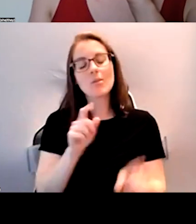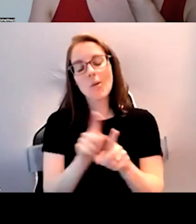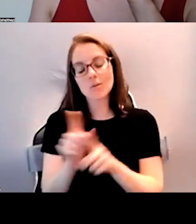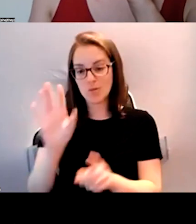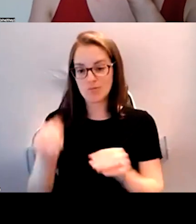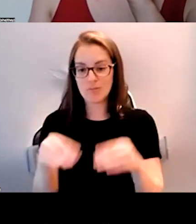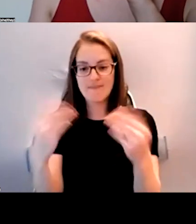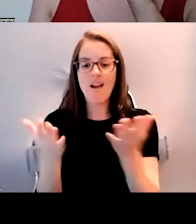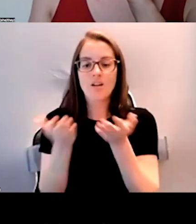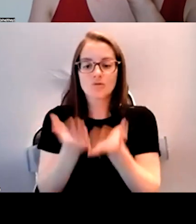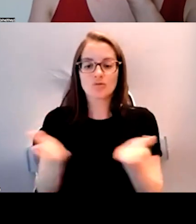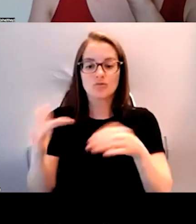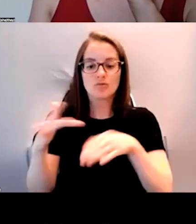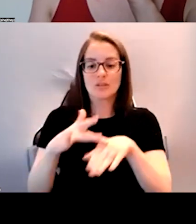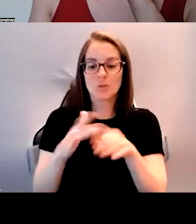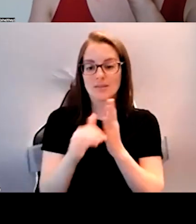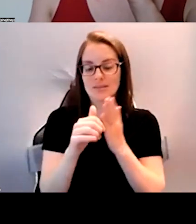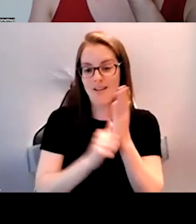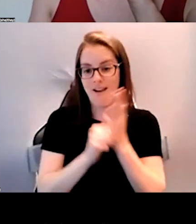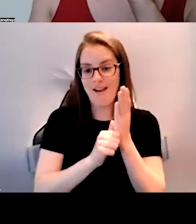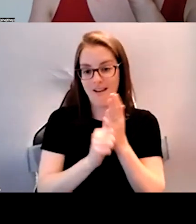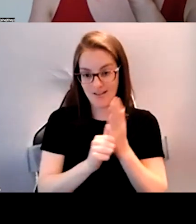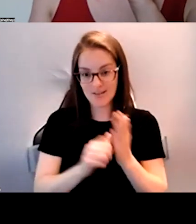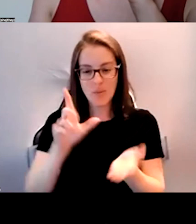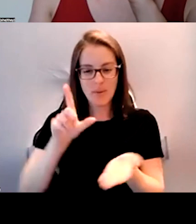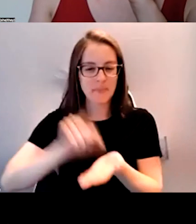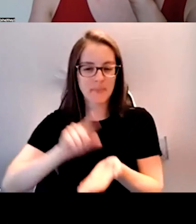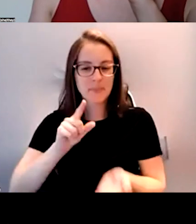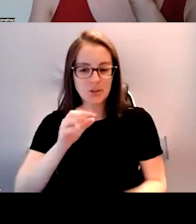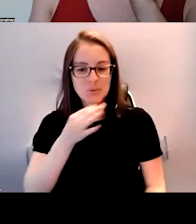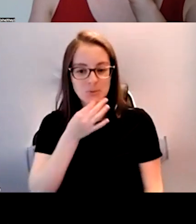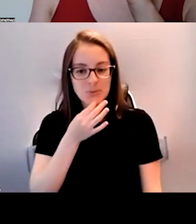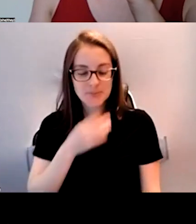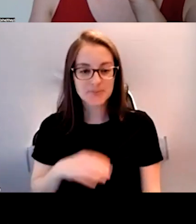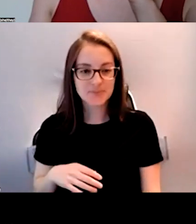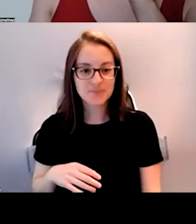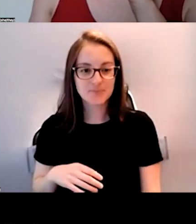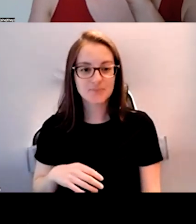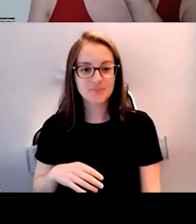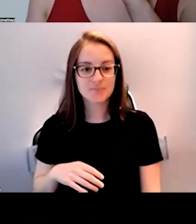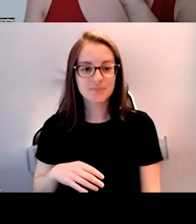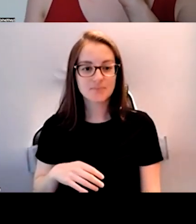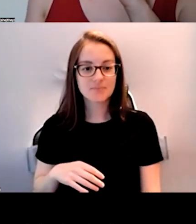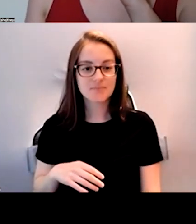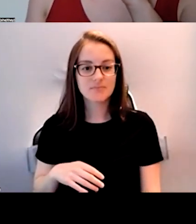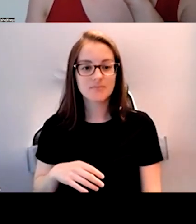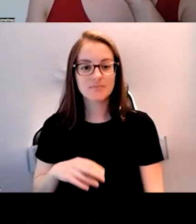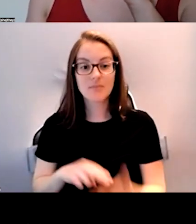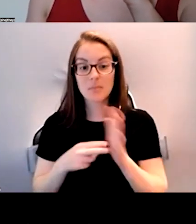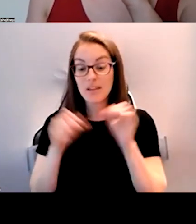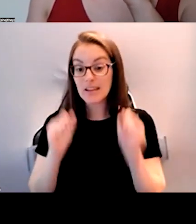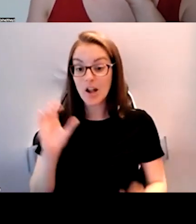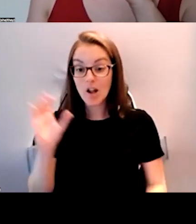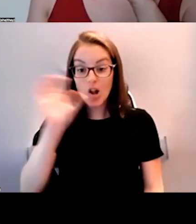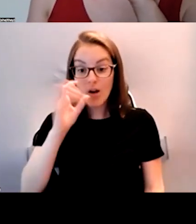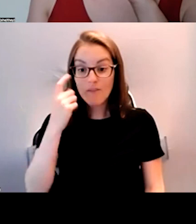we'll be publishing and releasing to all who registered so that you can find local offices that might be able to